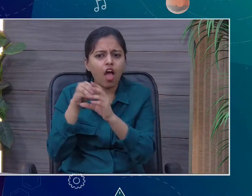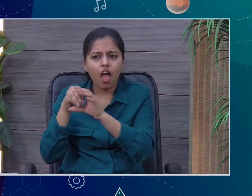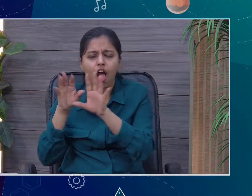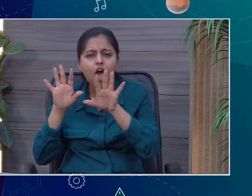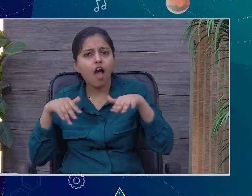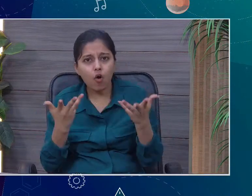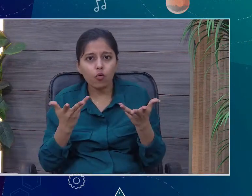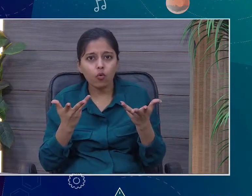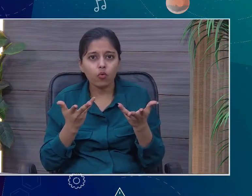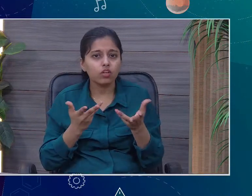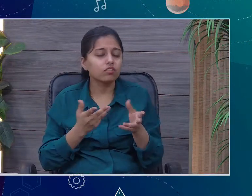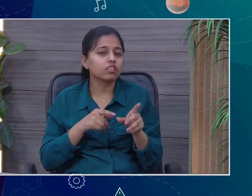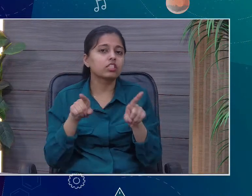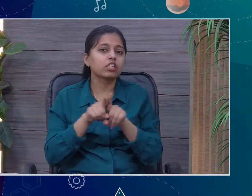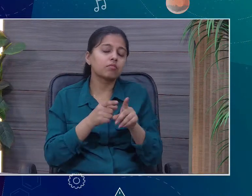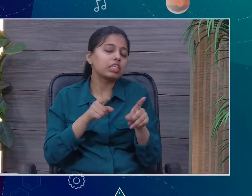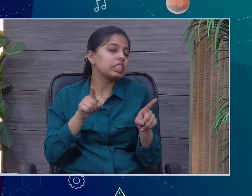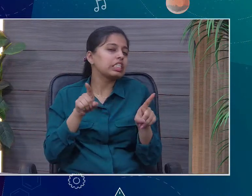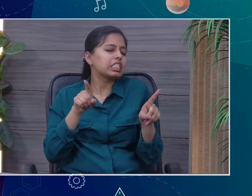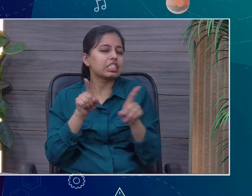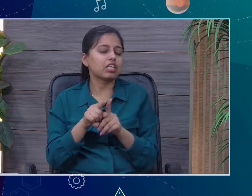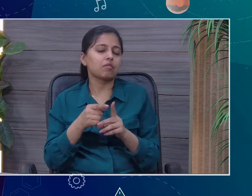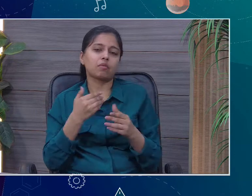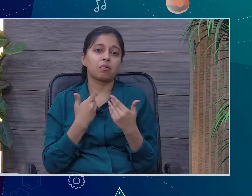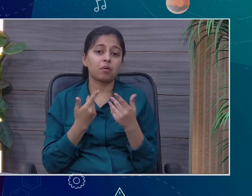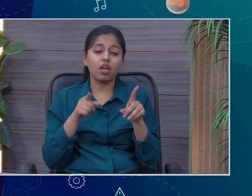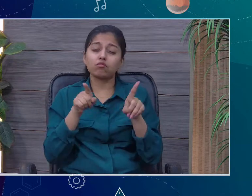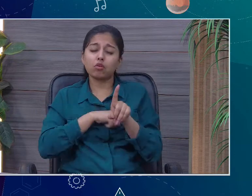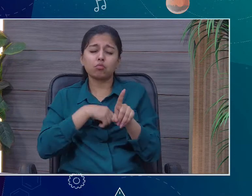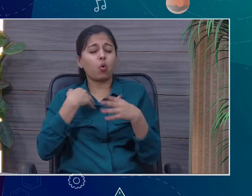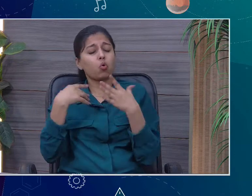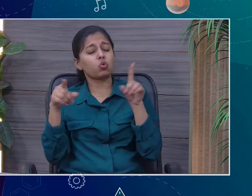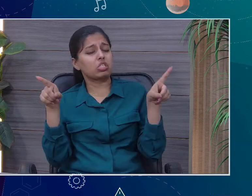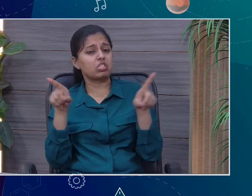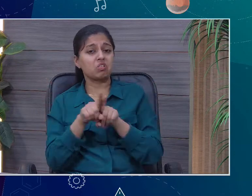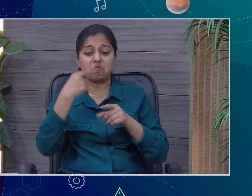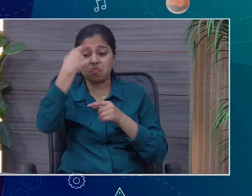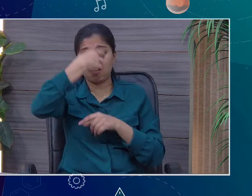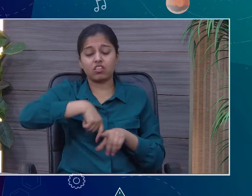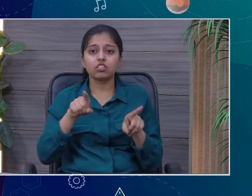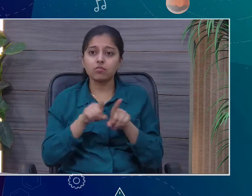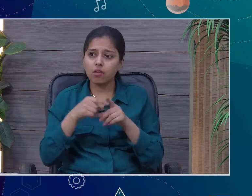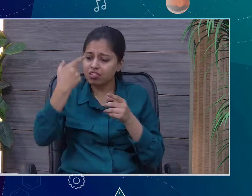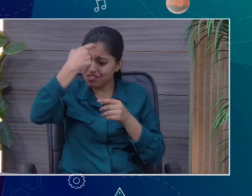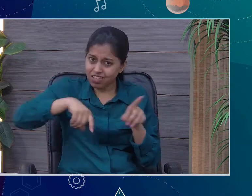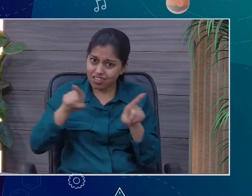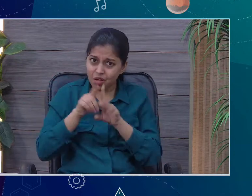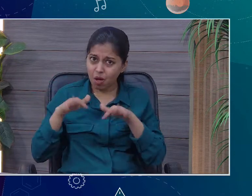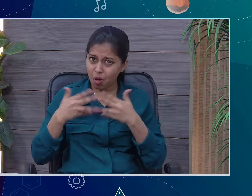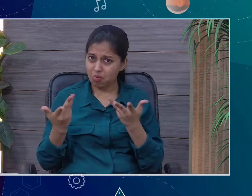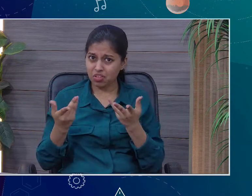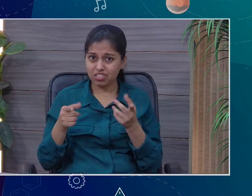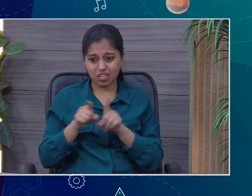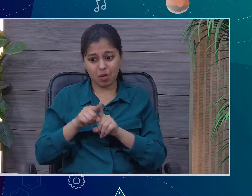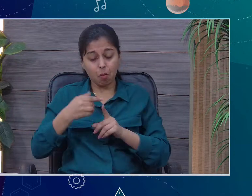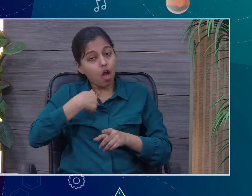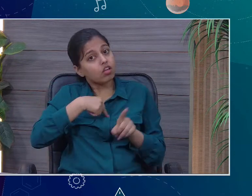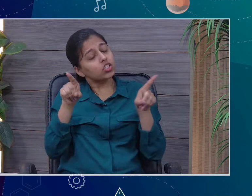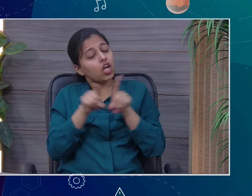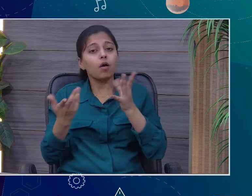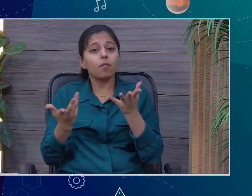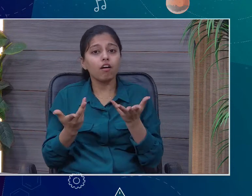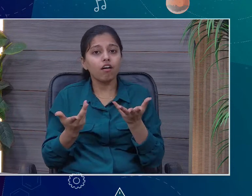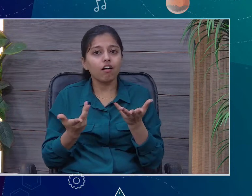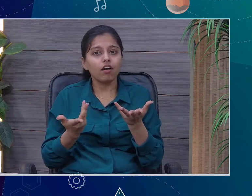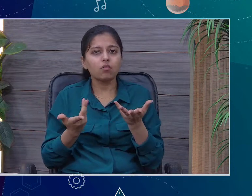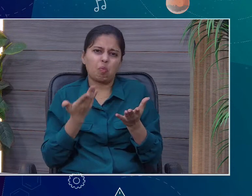that, and it is exactly like us. Now what is that which is exactly like me? This is something that is exactly like me,